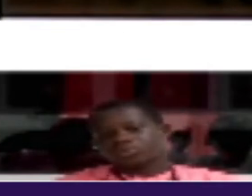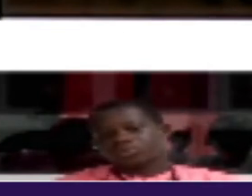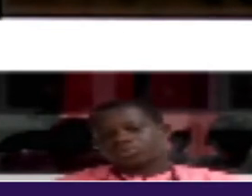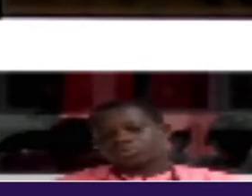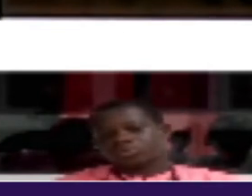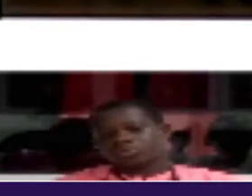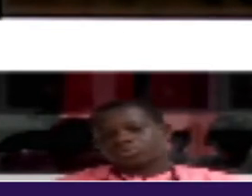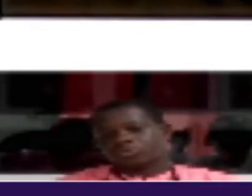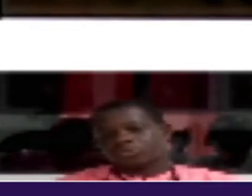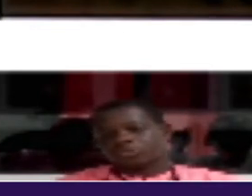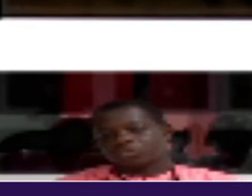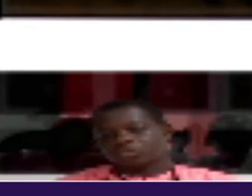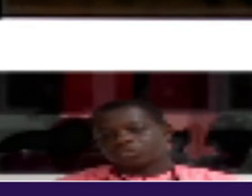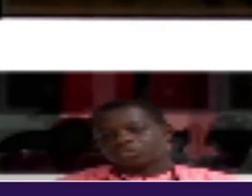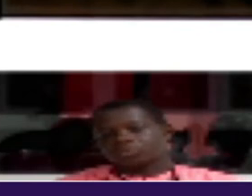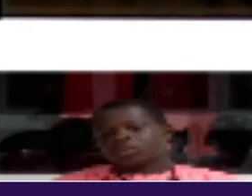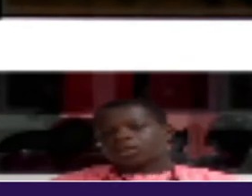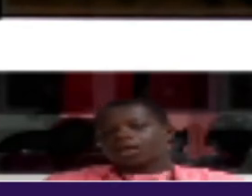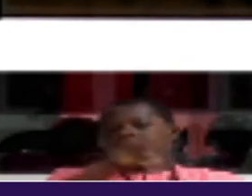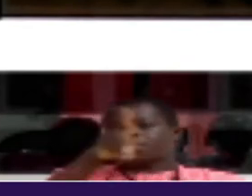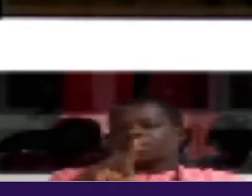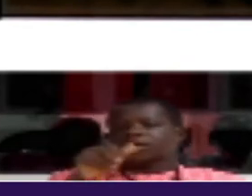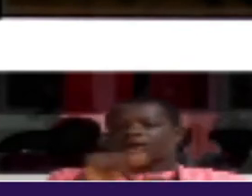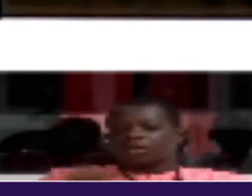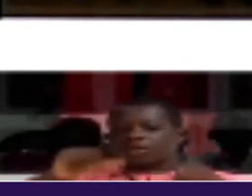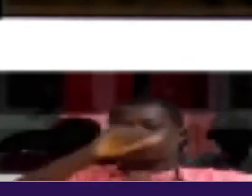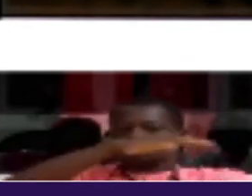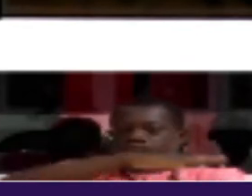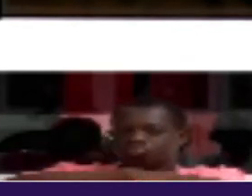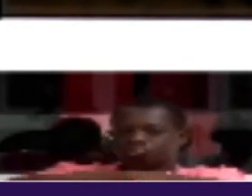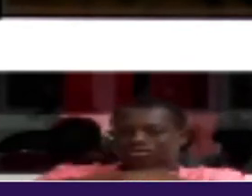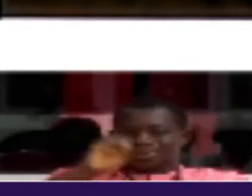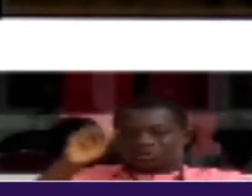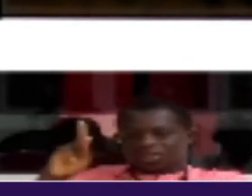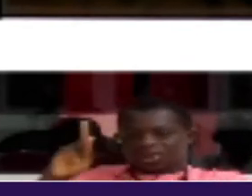going toward the Serekunda primary, I believe.